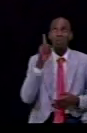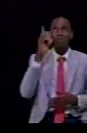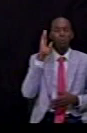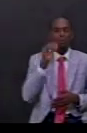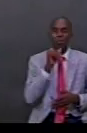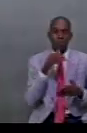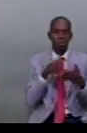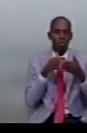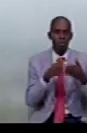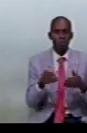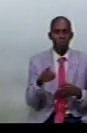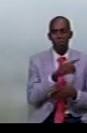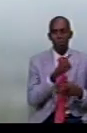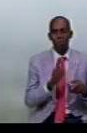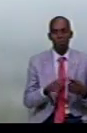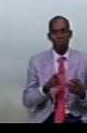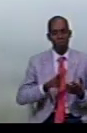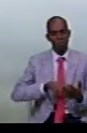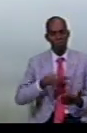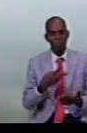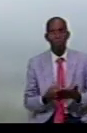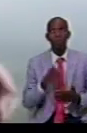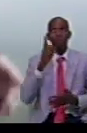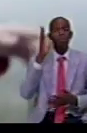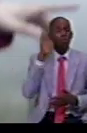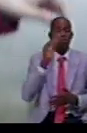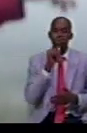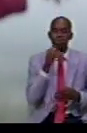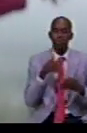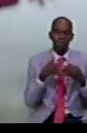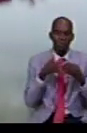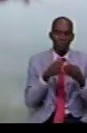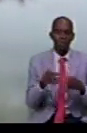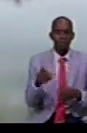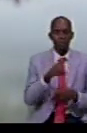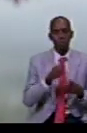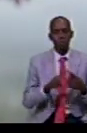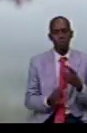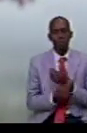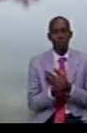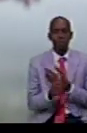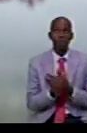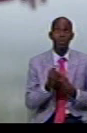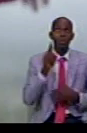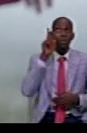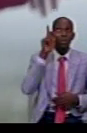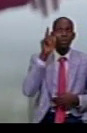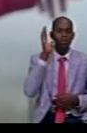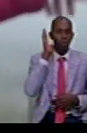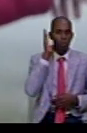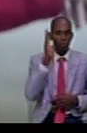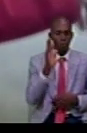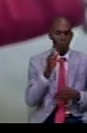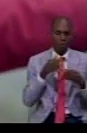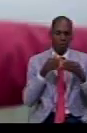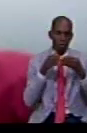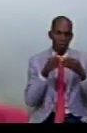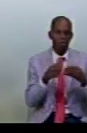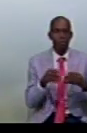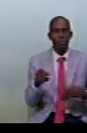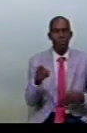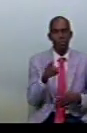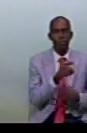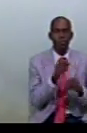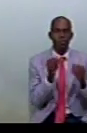into defeat. He will not guide you into danger. He will guide you